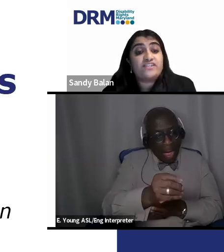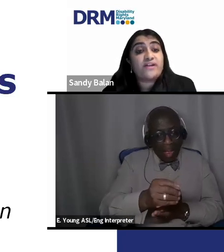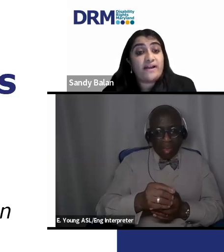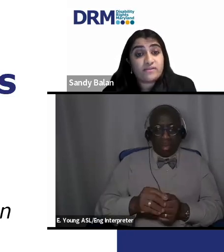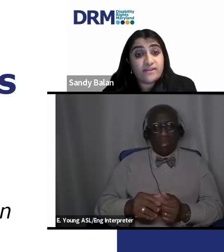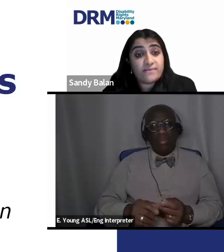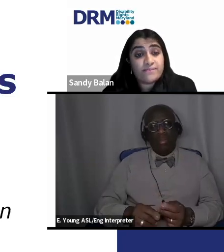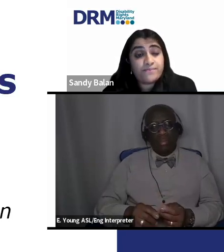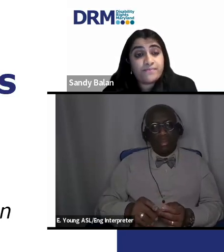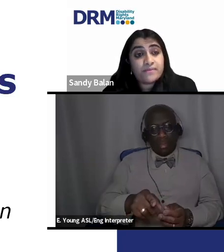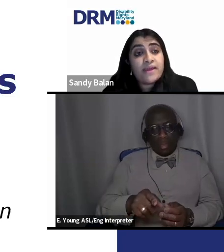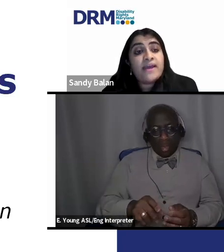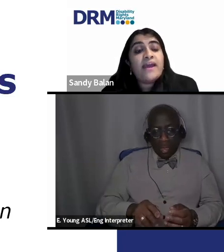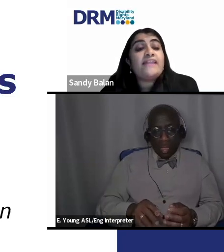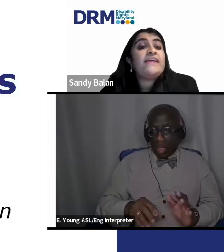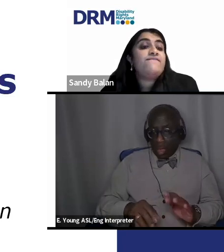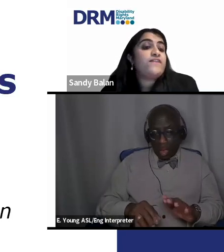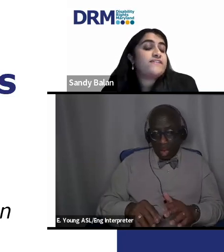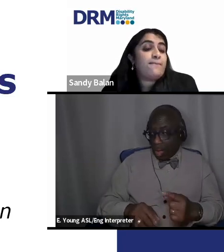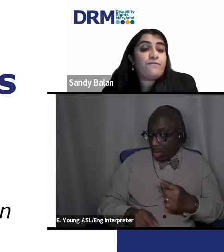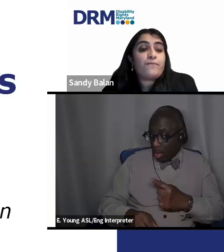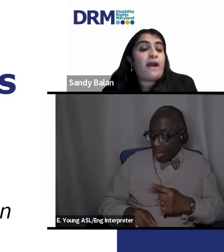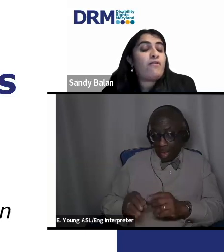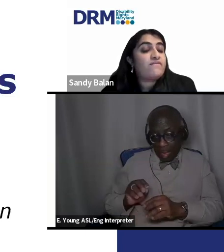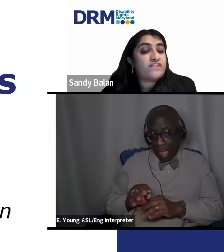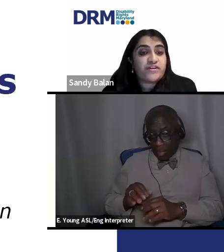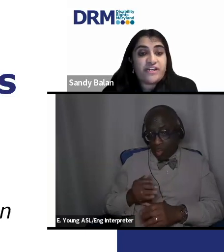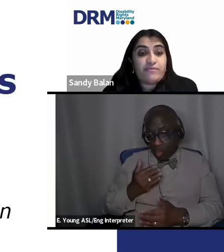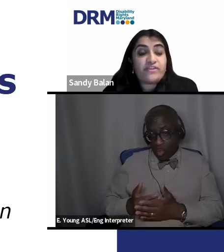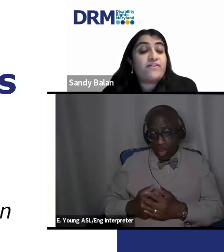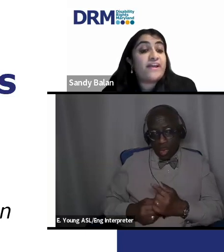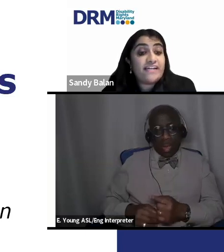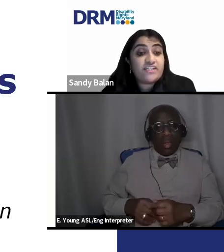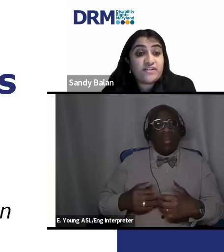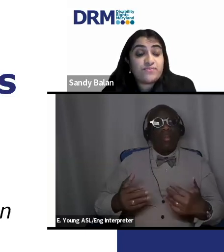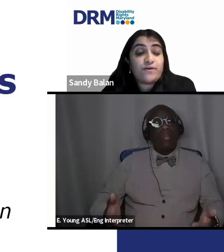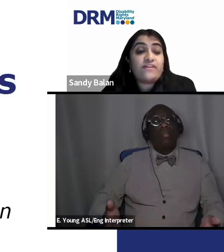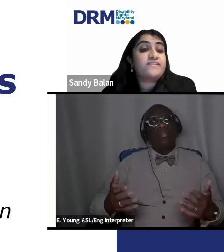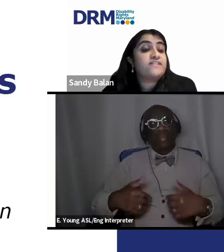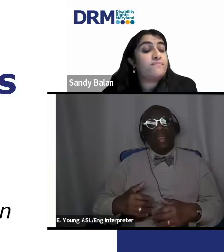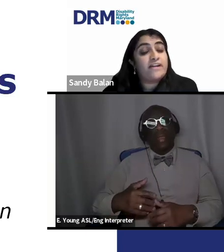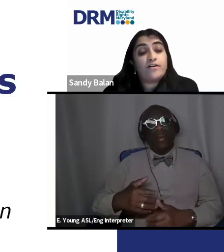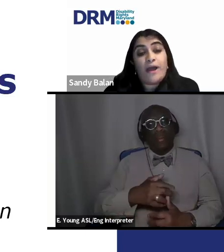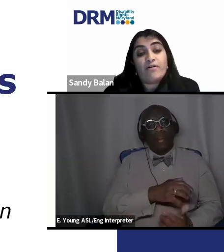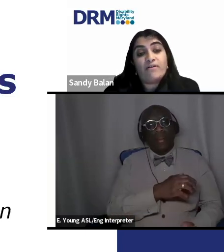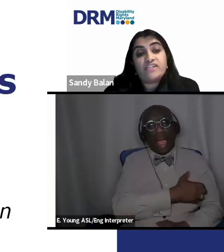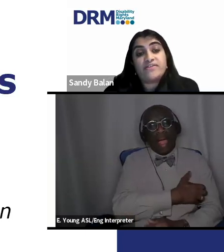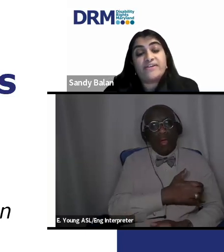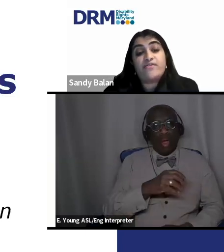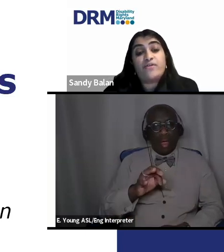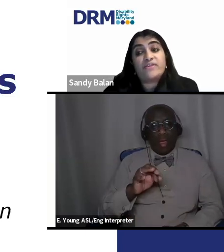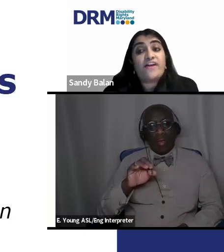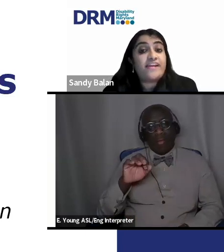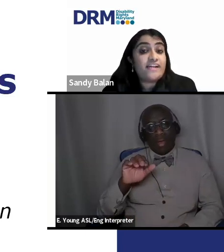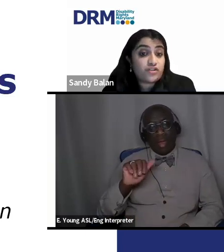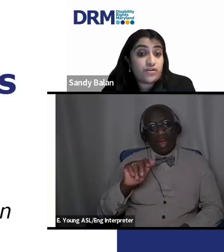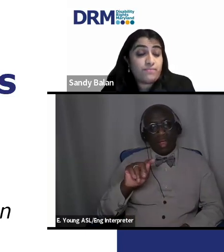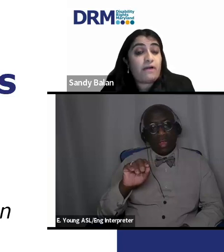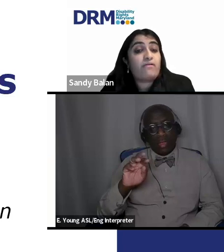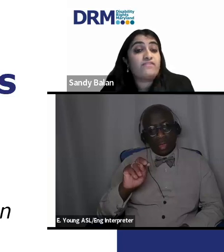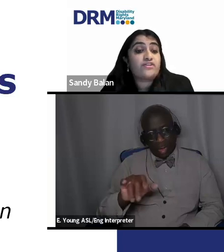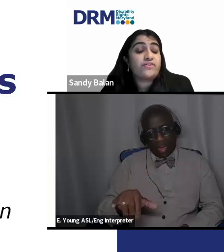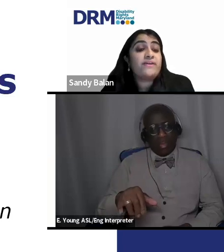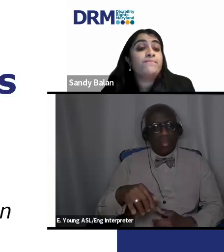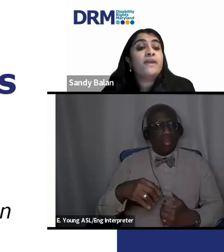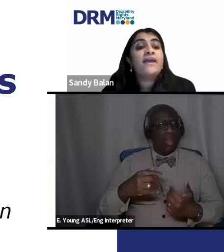with financial counseling. And then, for example, for power of attorney, where there are agents, whether it's the medical power of attorney or the